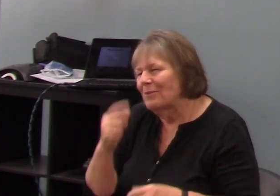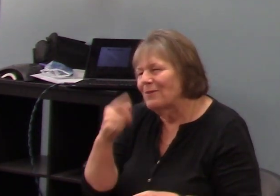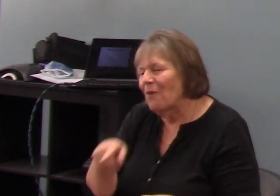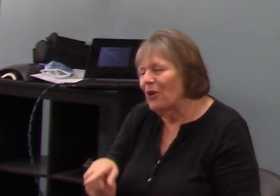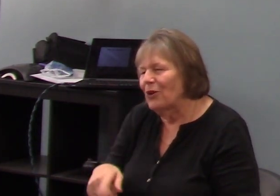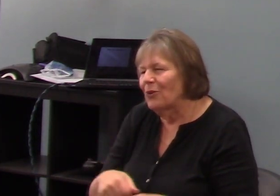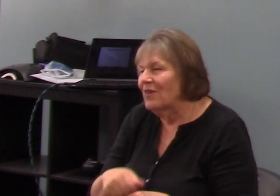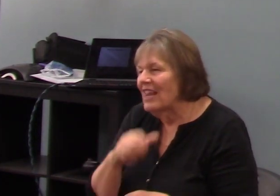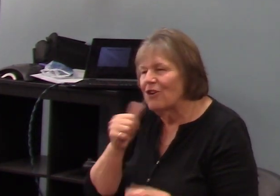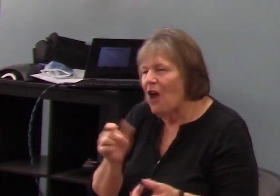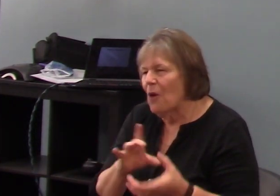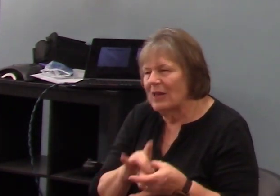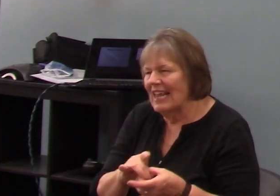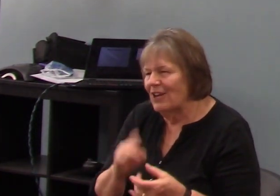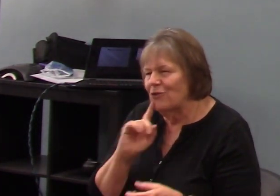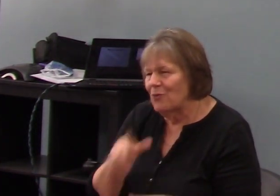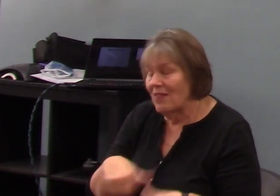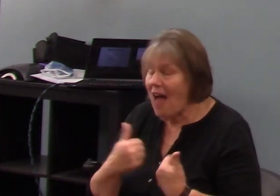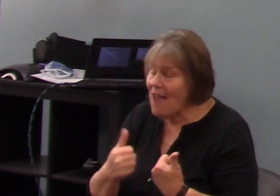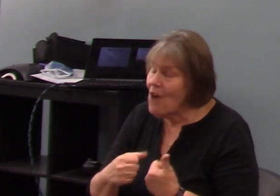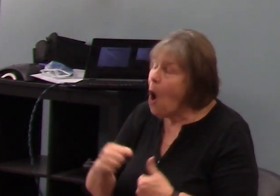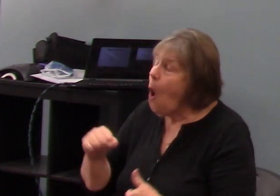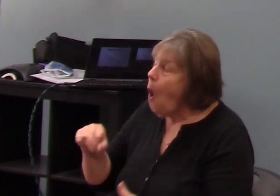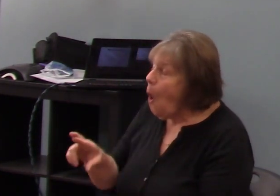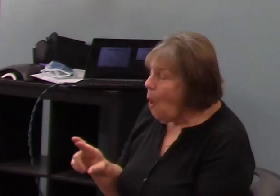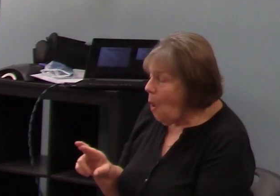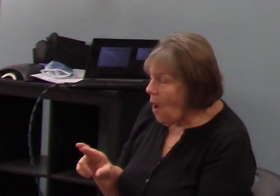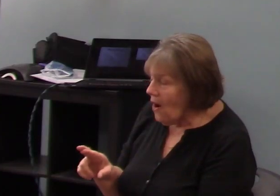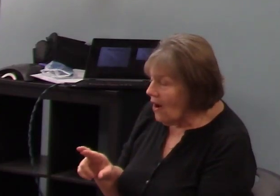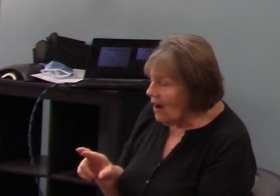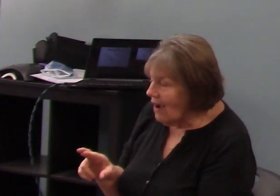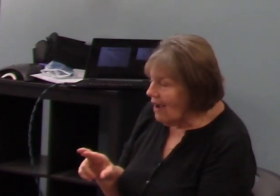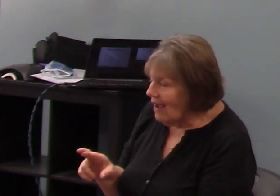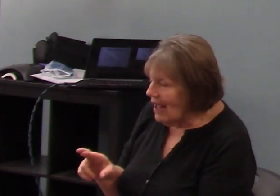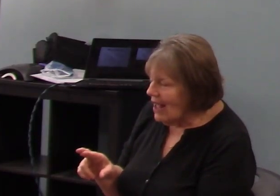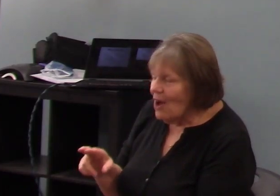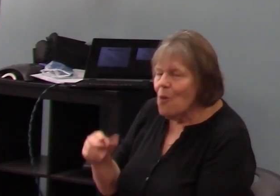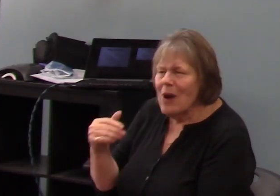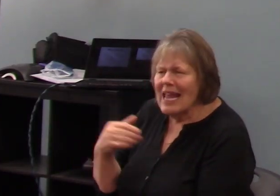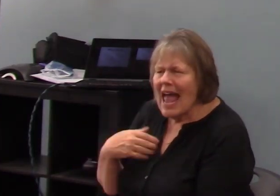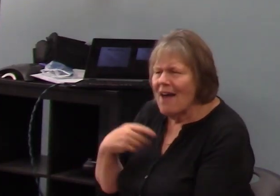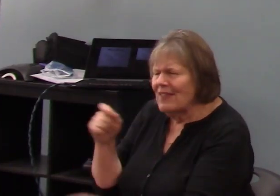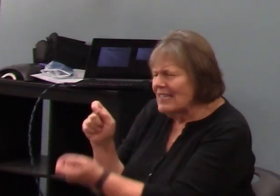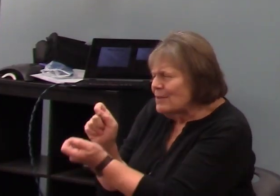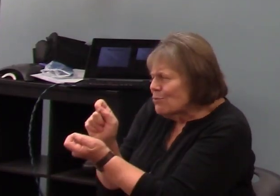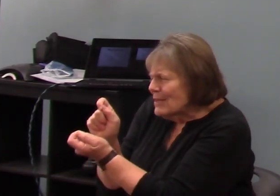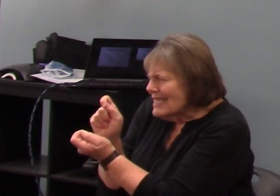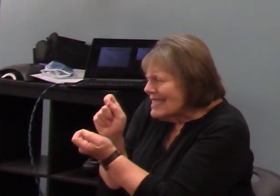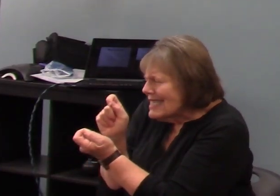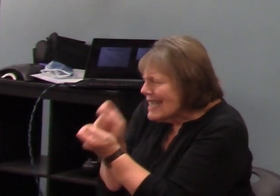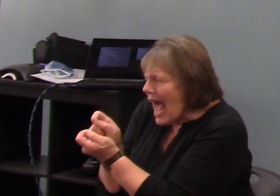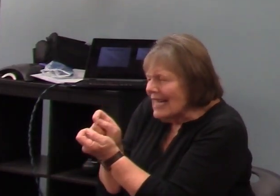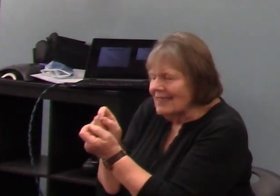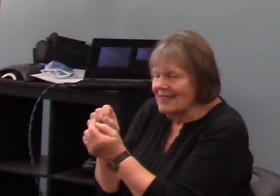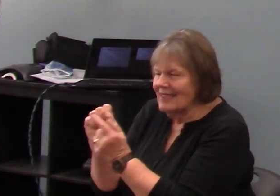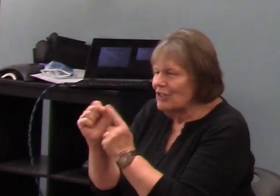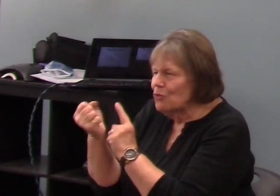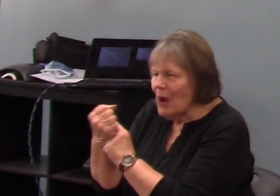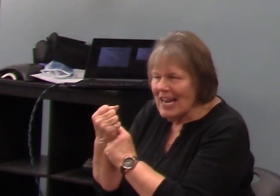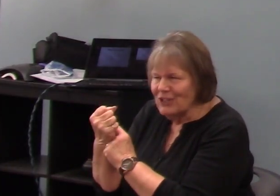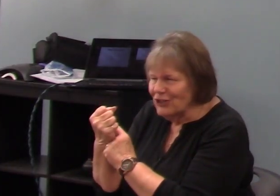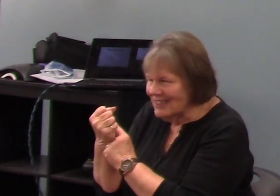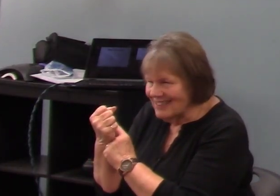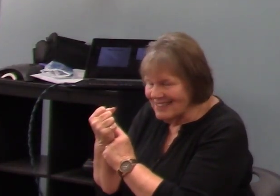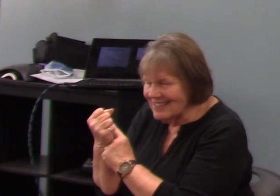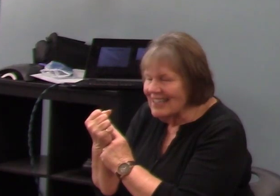reality. Or do you see the idea, okay, we have these really precise situations showing up. We're going to talk about more next week because we didn't get to as many as I